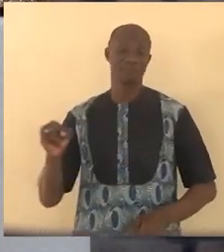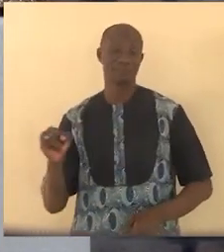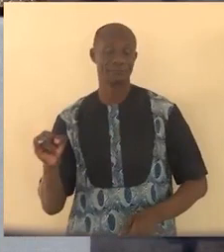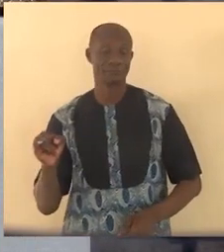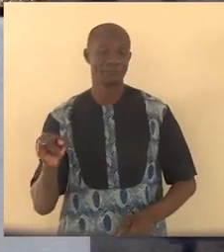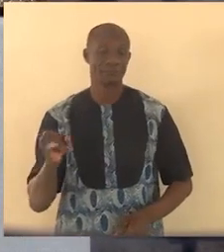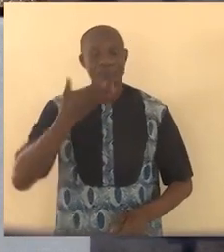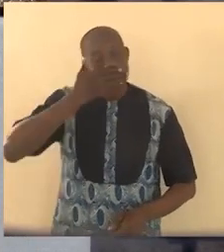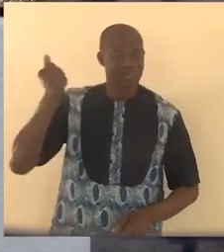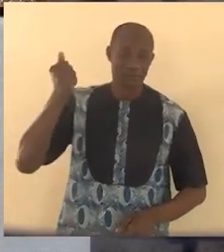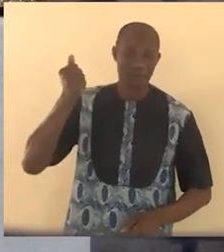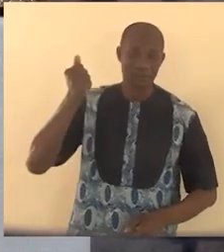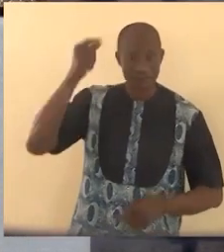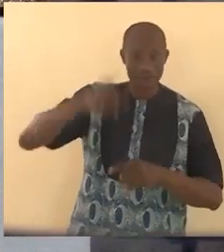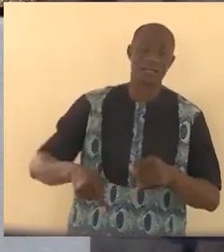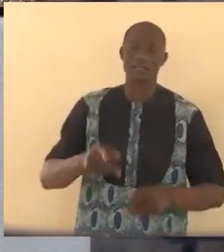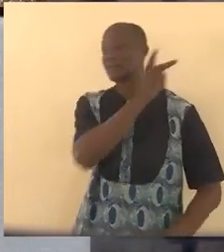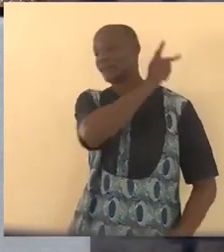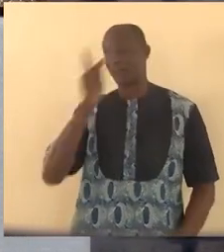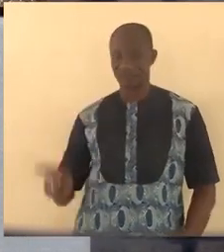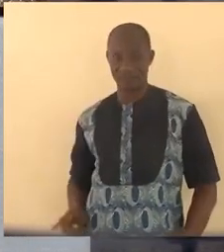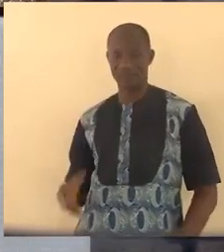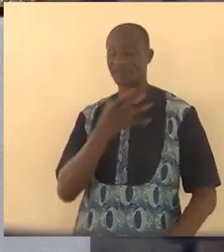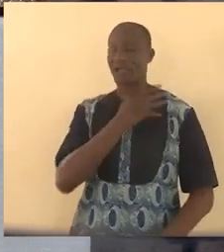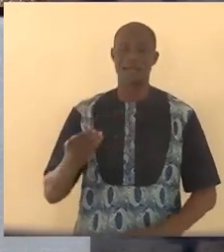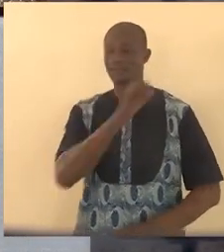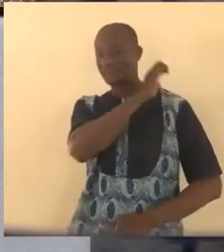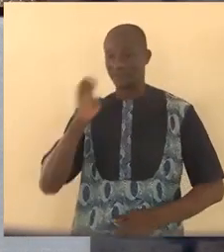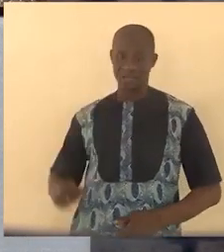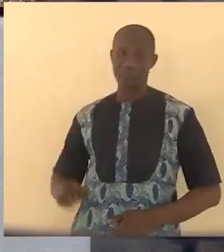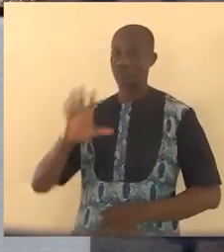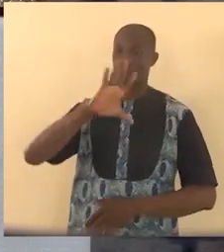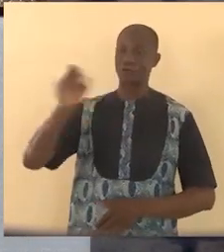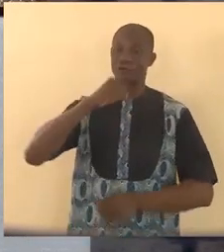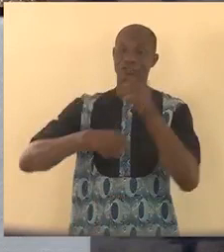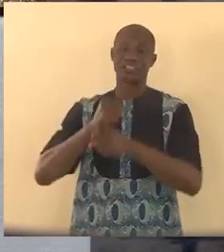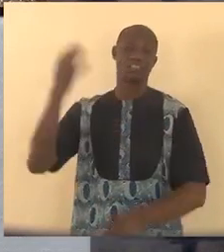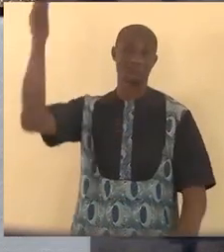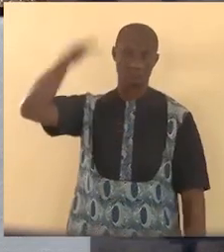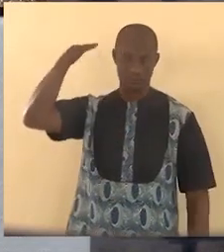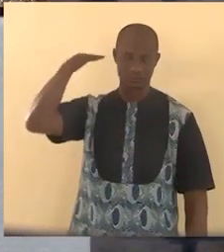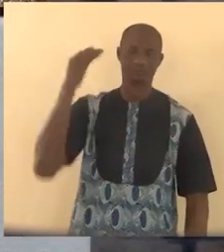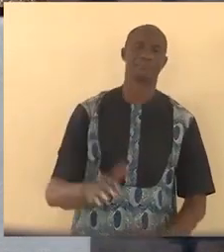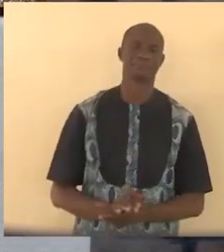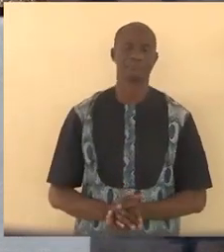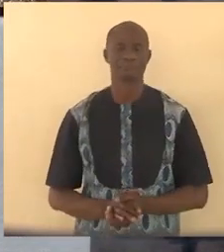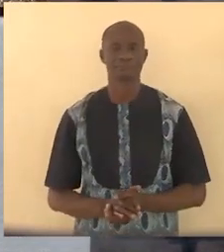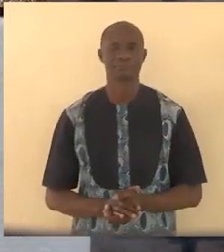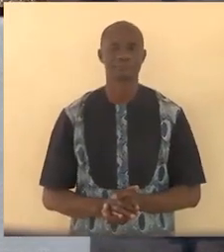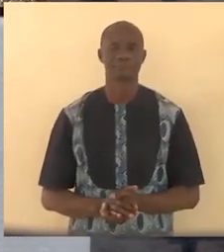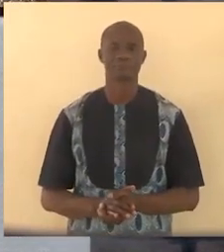living better than kings and emperors lived 500 years ago. I hope you know that.